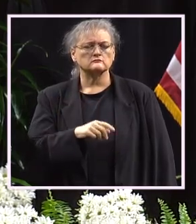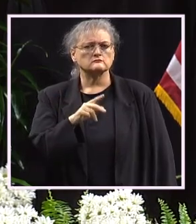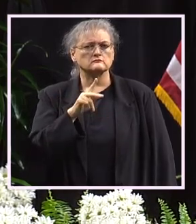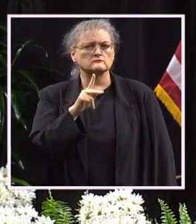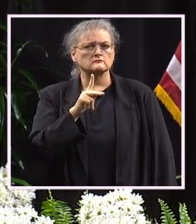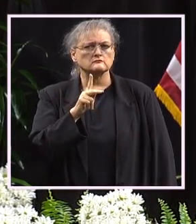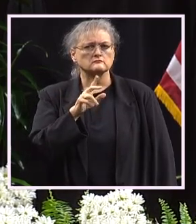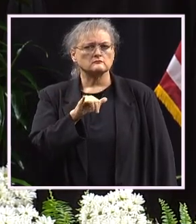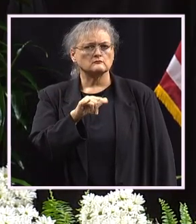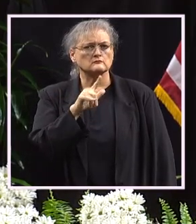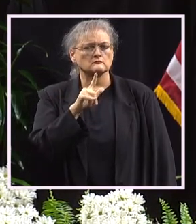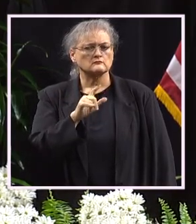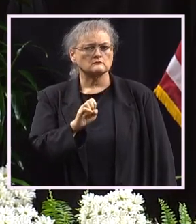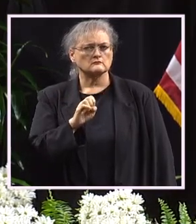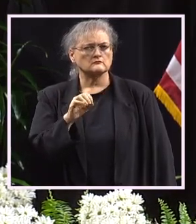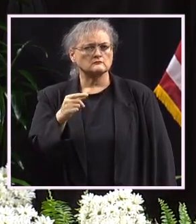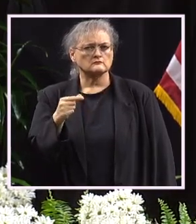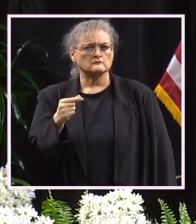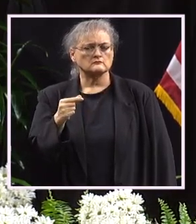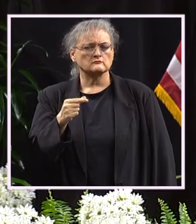Kylie L. Gracia.